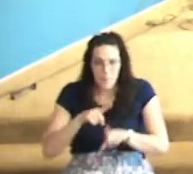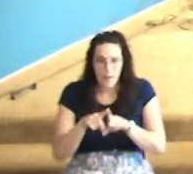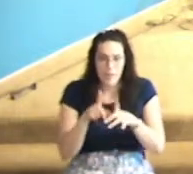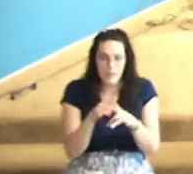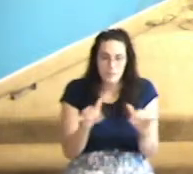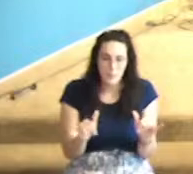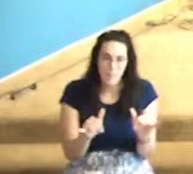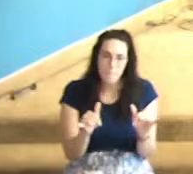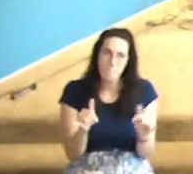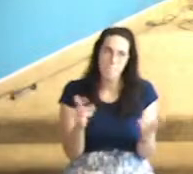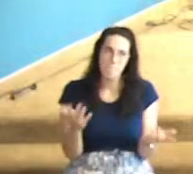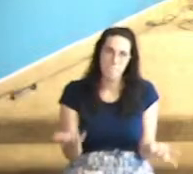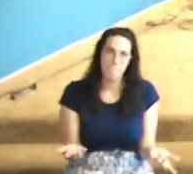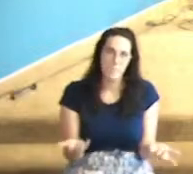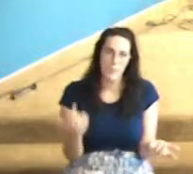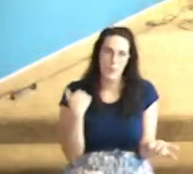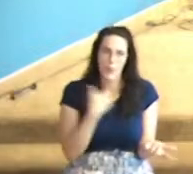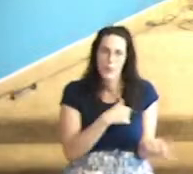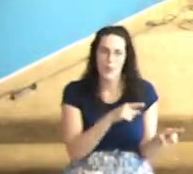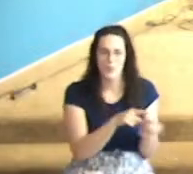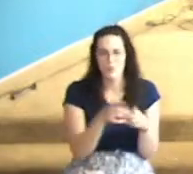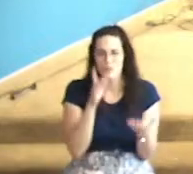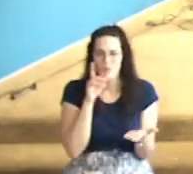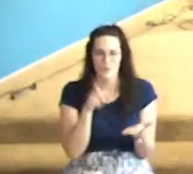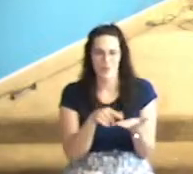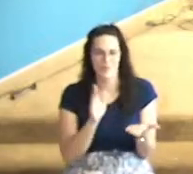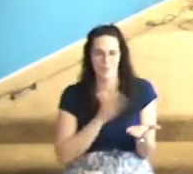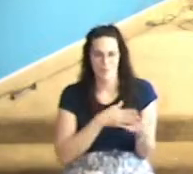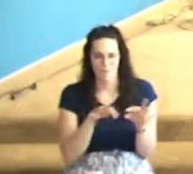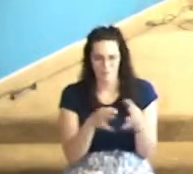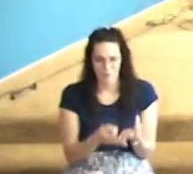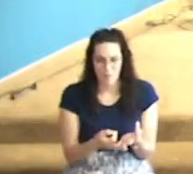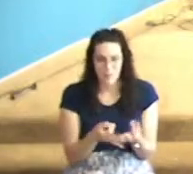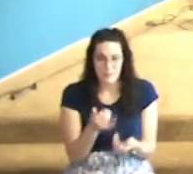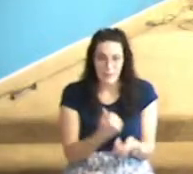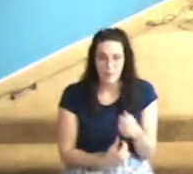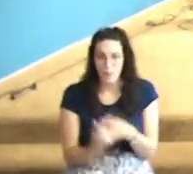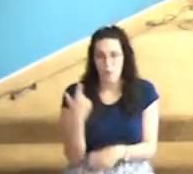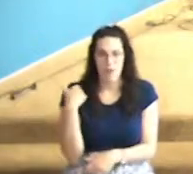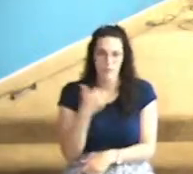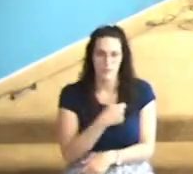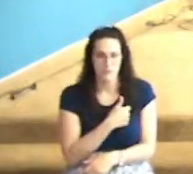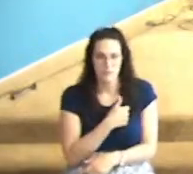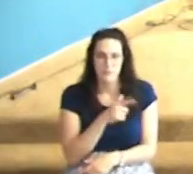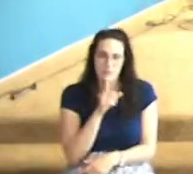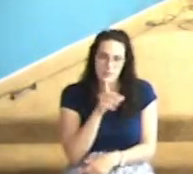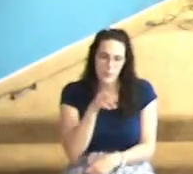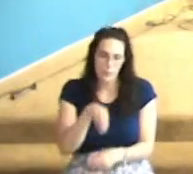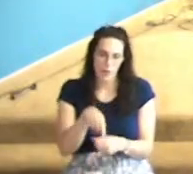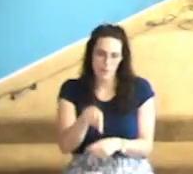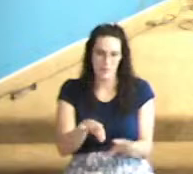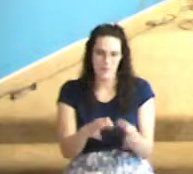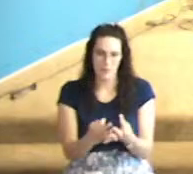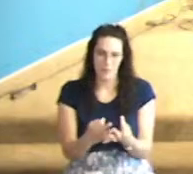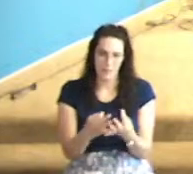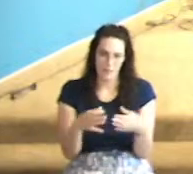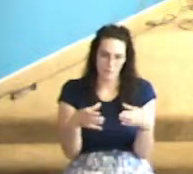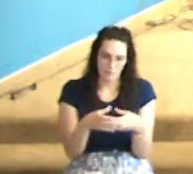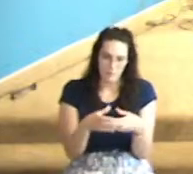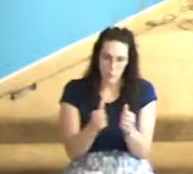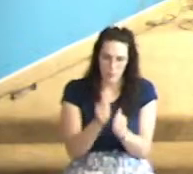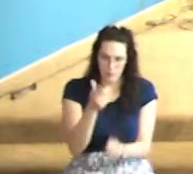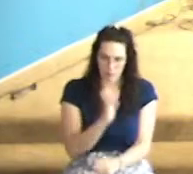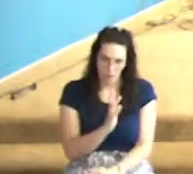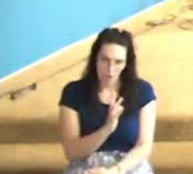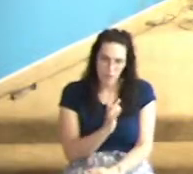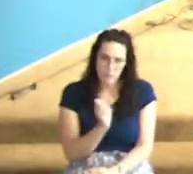at the same time, we also want to recognize our families, and every one of us is part of this family of God. And